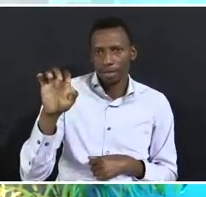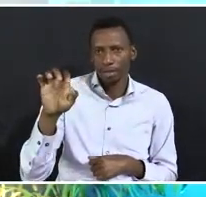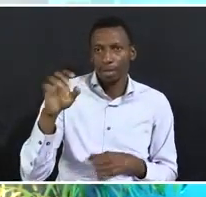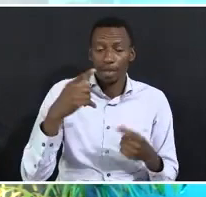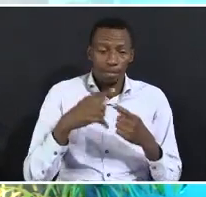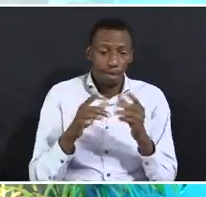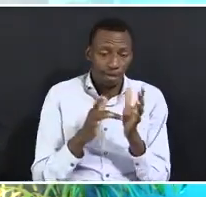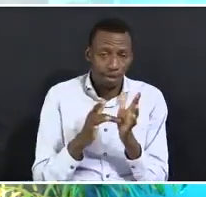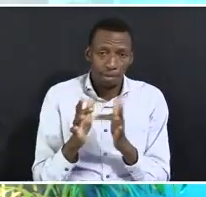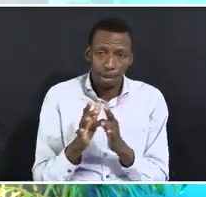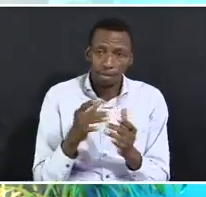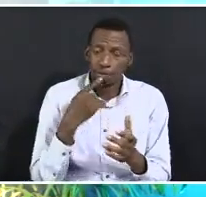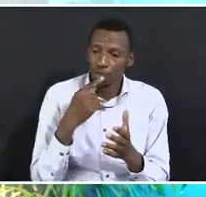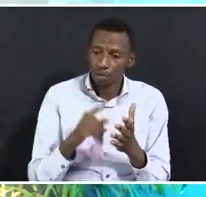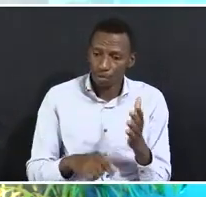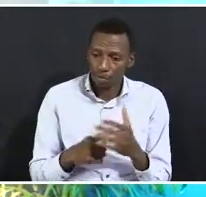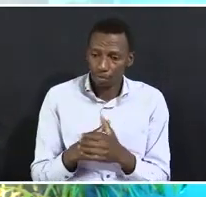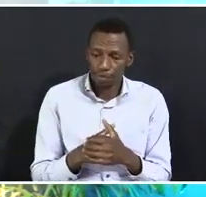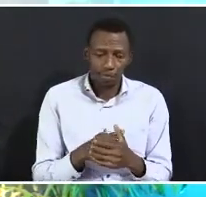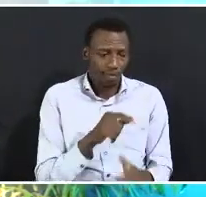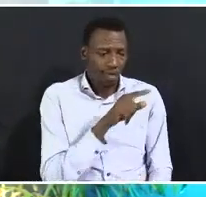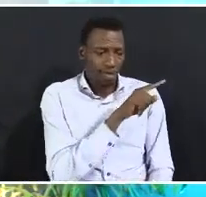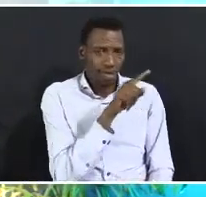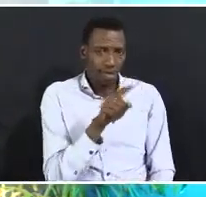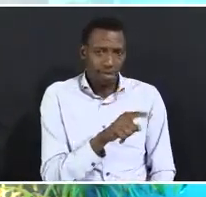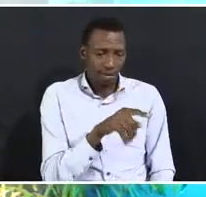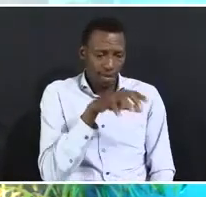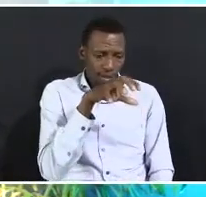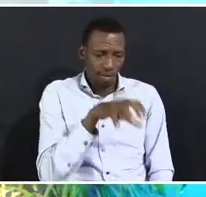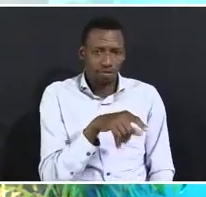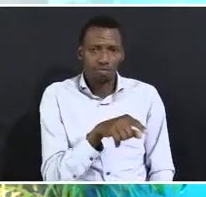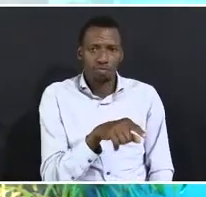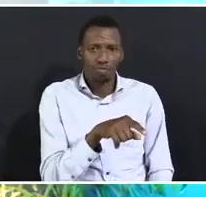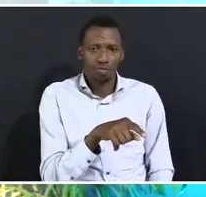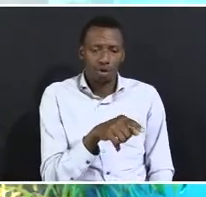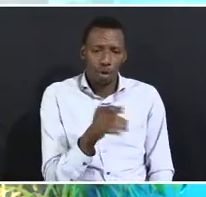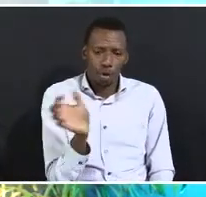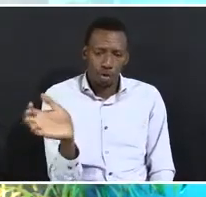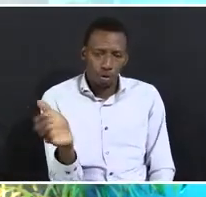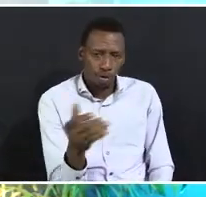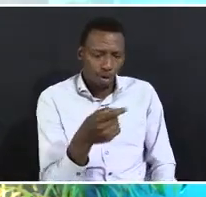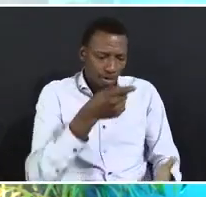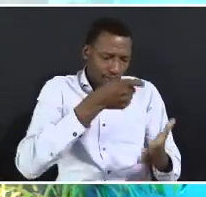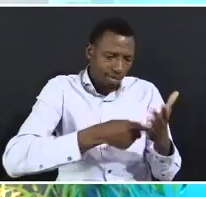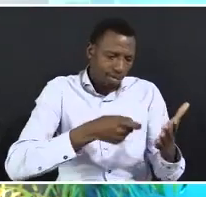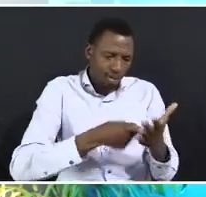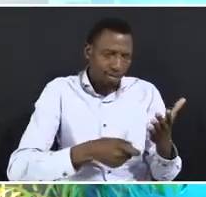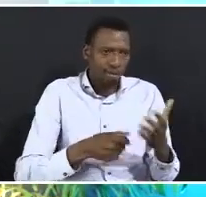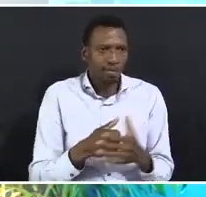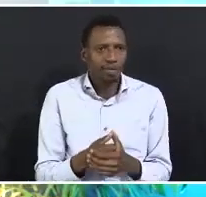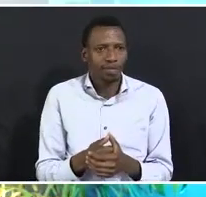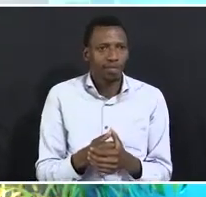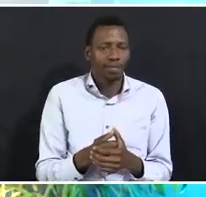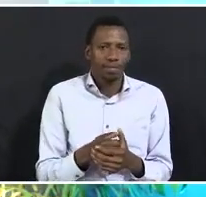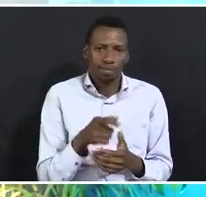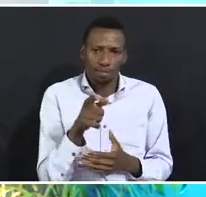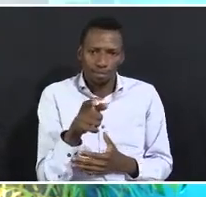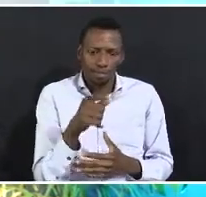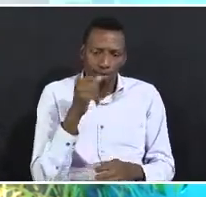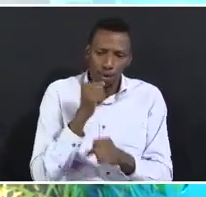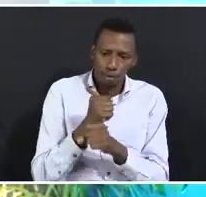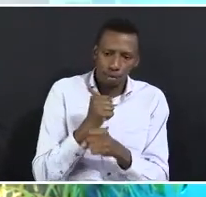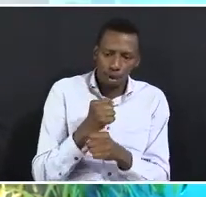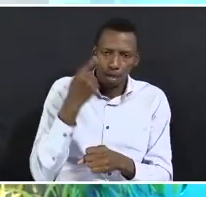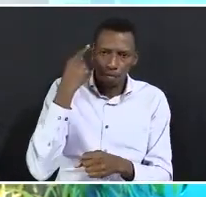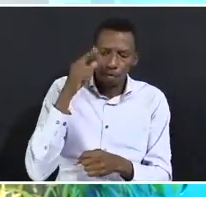But the Bible says that Zacchaeus is a tax collector. Are you with me? He is working for